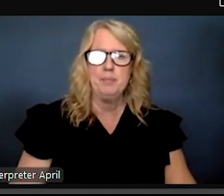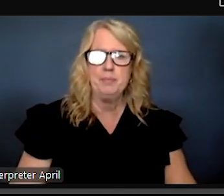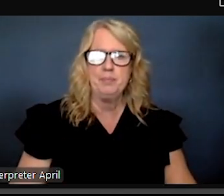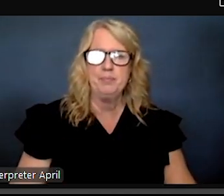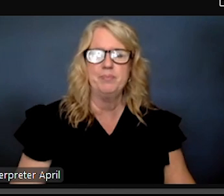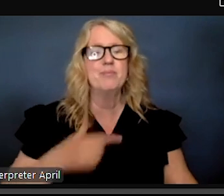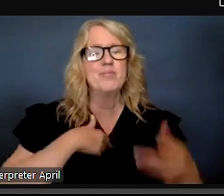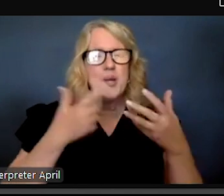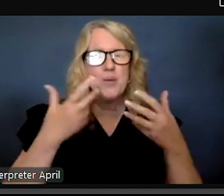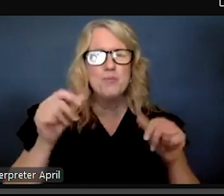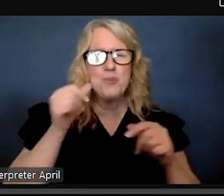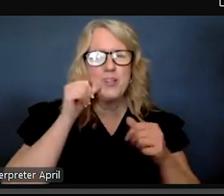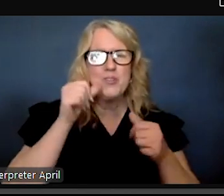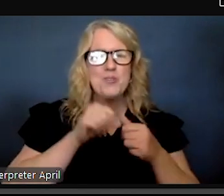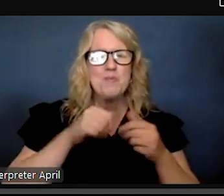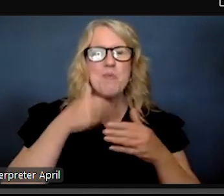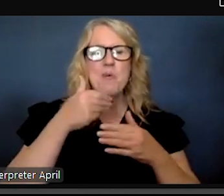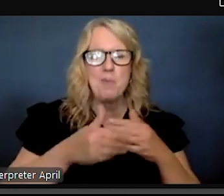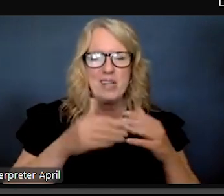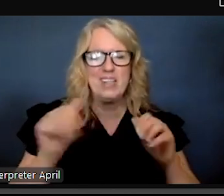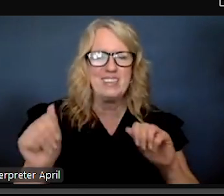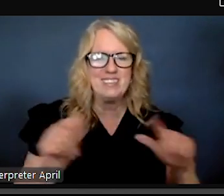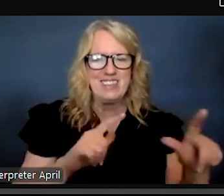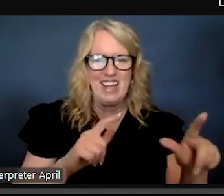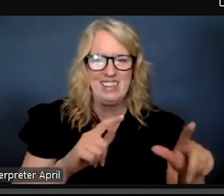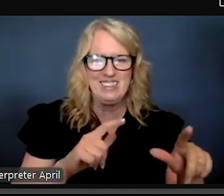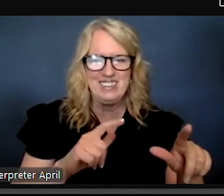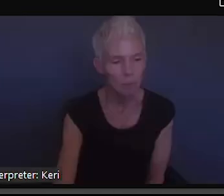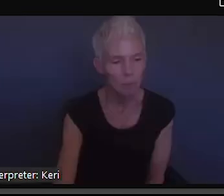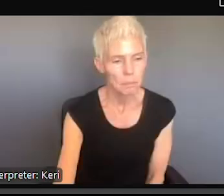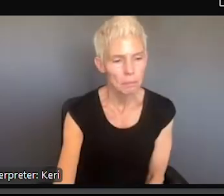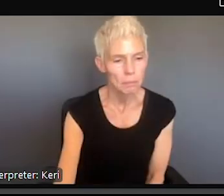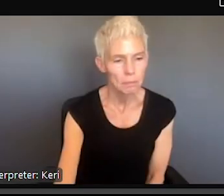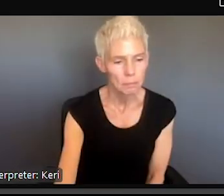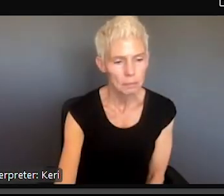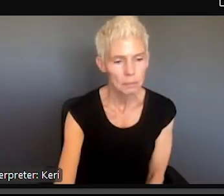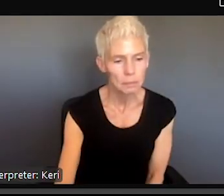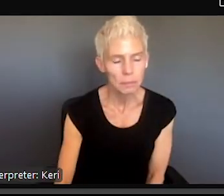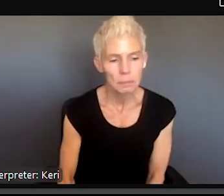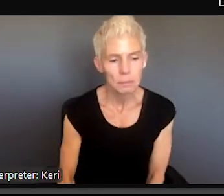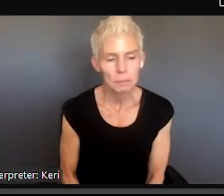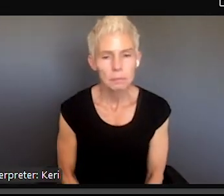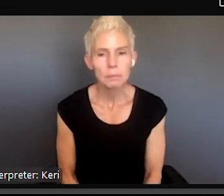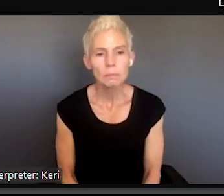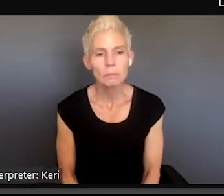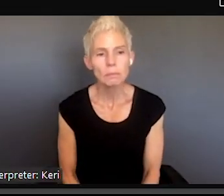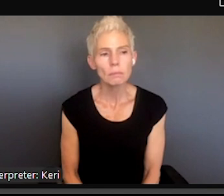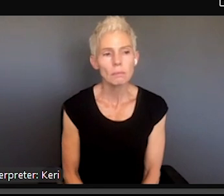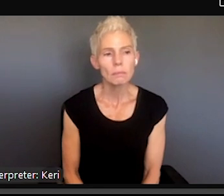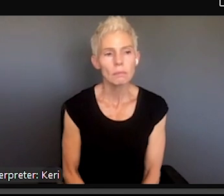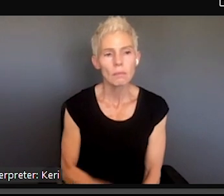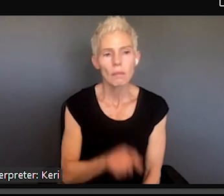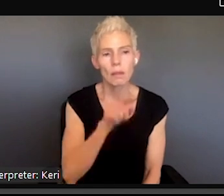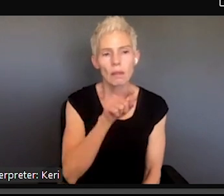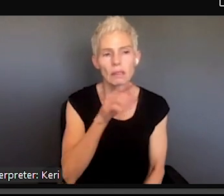I am trying to remember what my next slide is after we go to someone to contact. So this is just some of the data that we want to